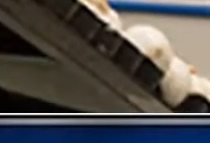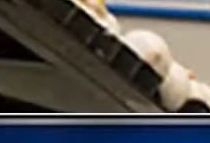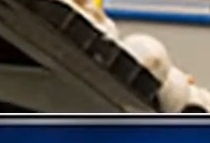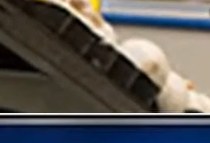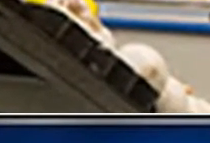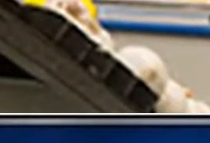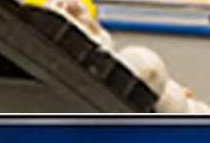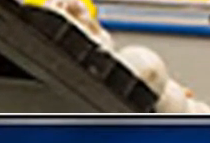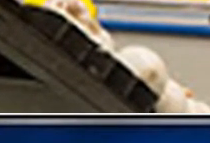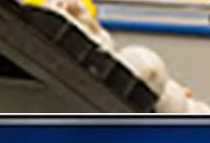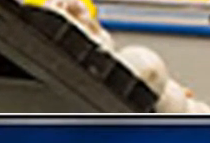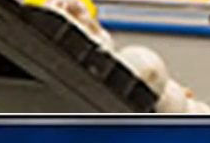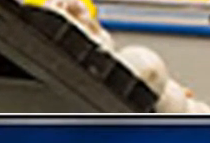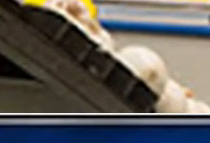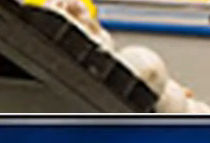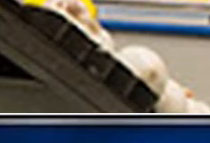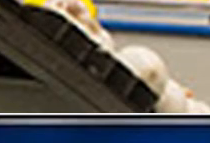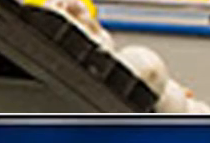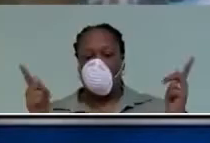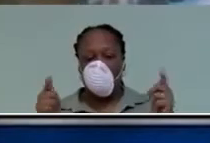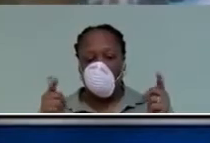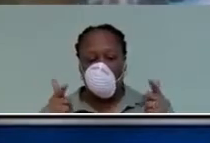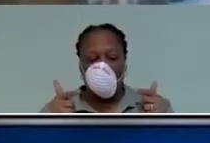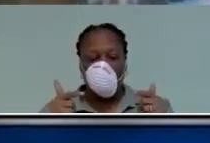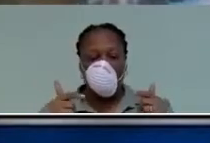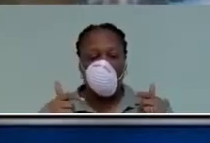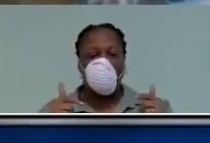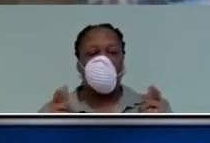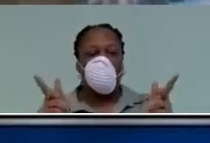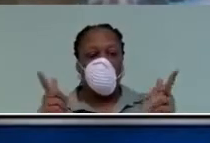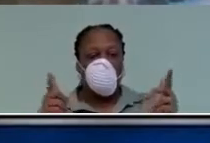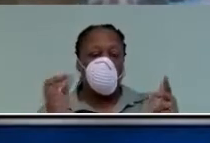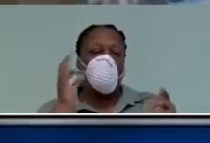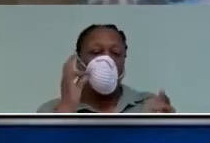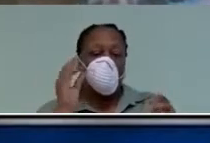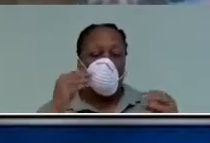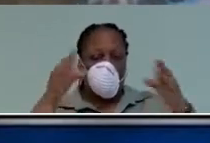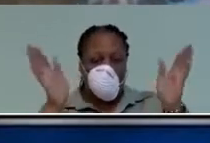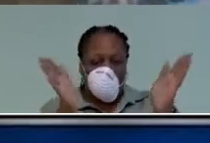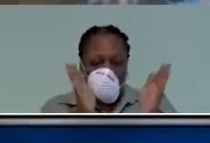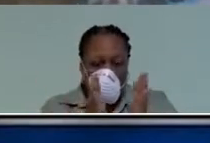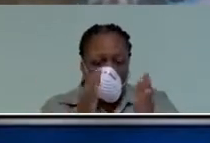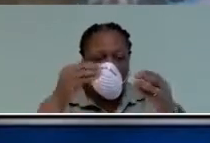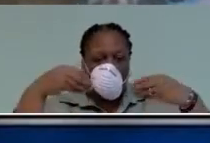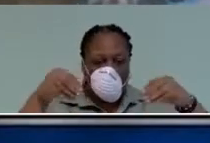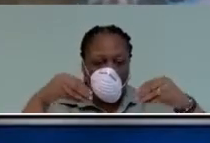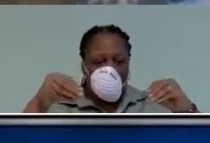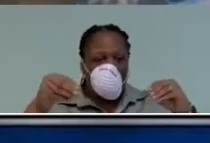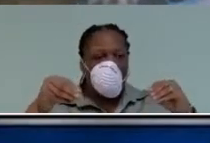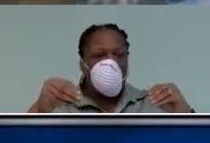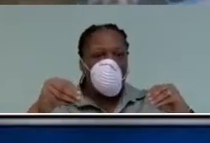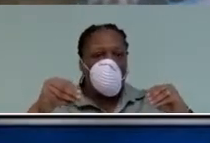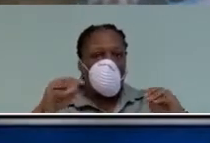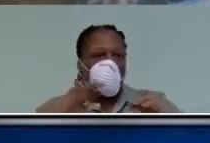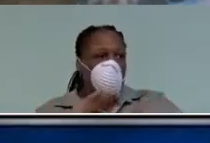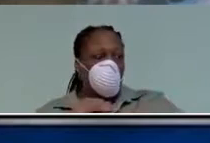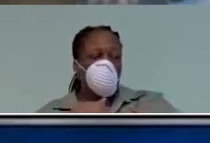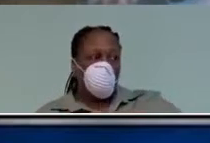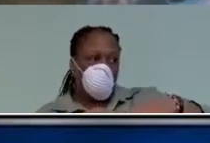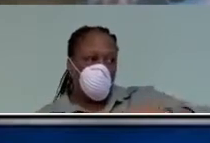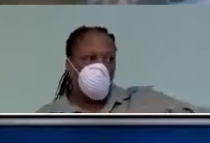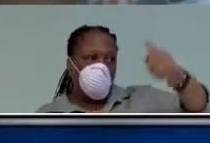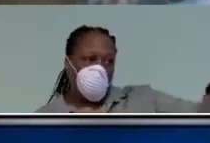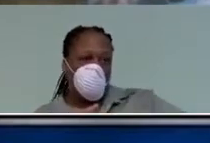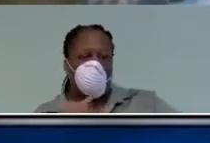provides insight into the difficulties. We know that there's been challenges on that front, but that is really, you